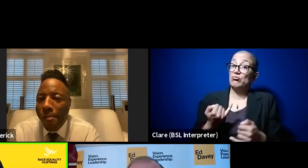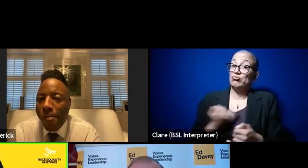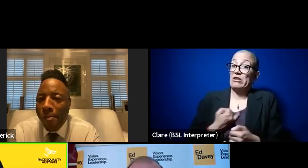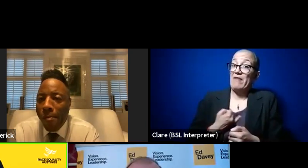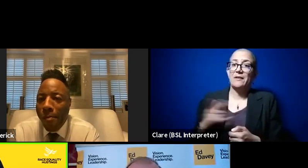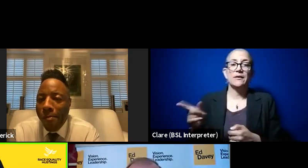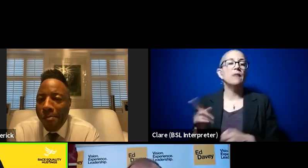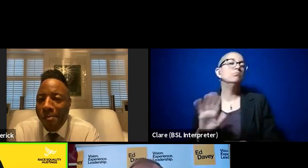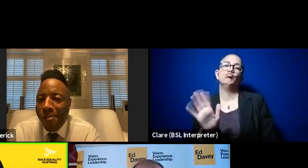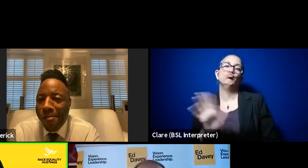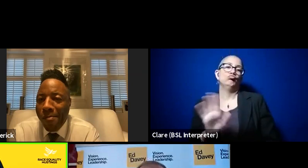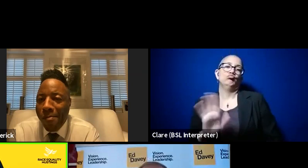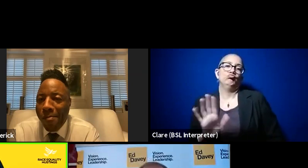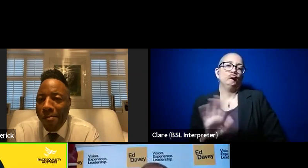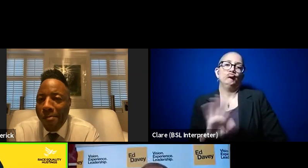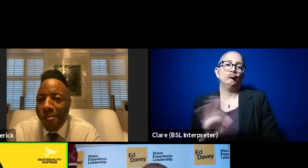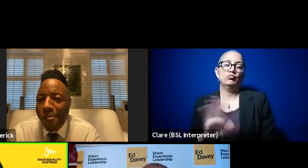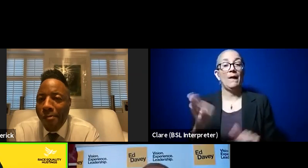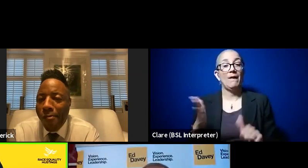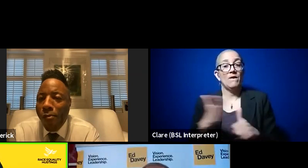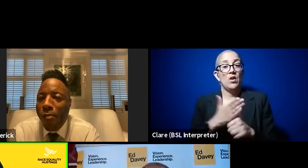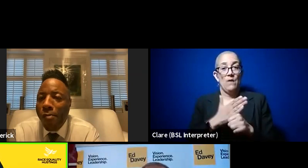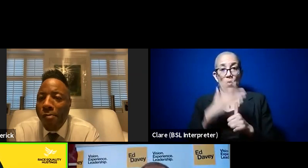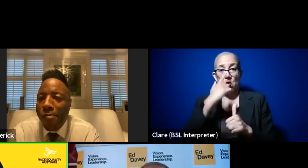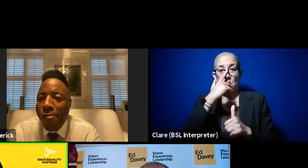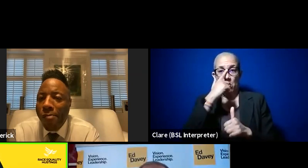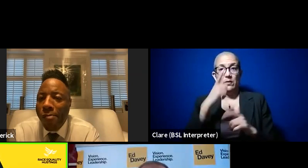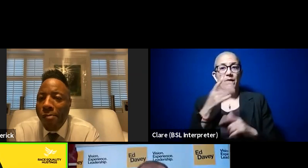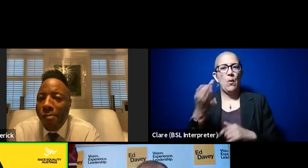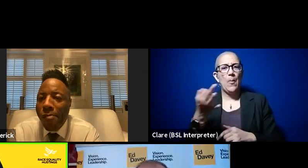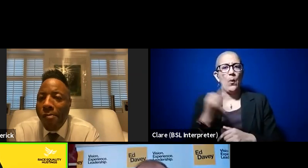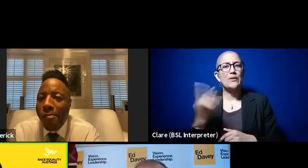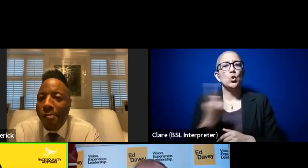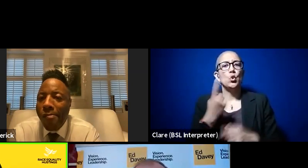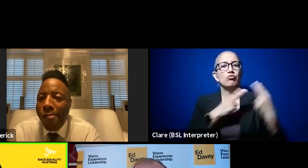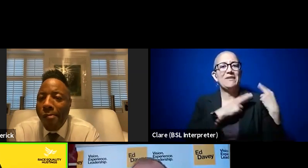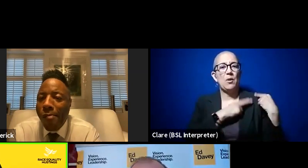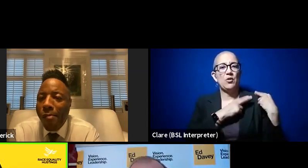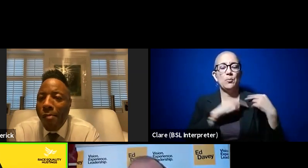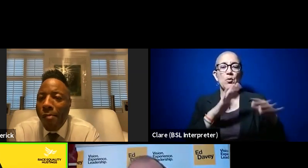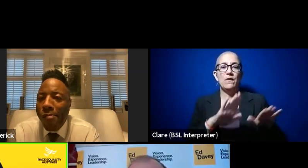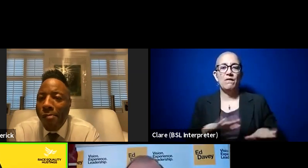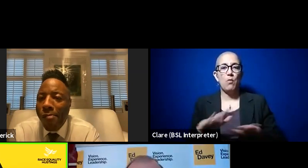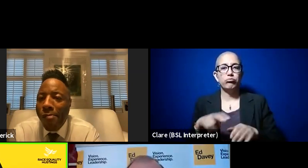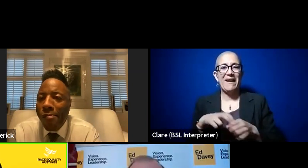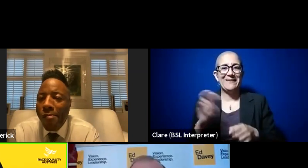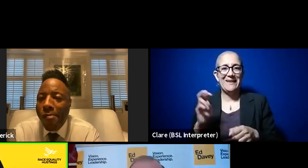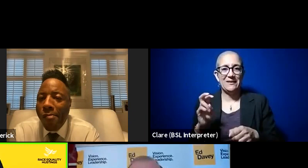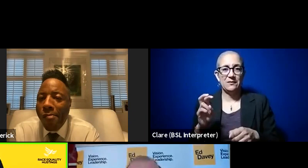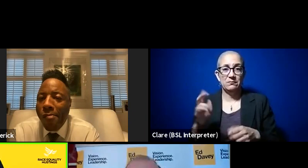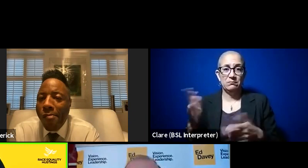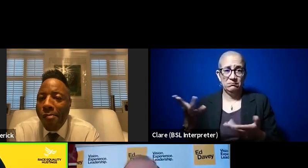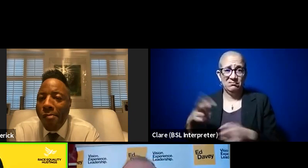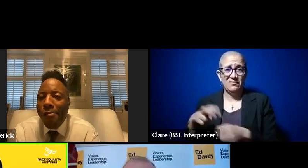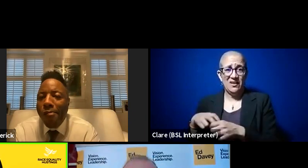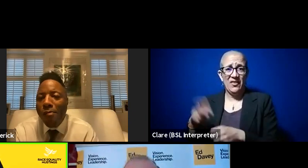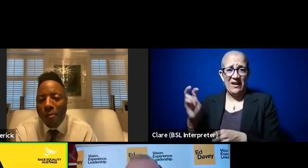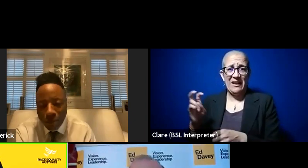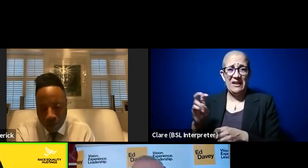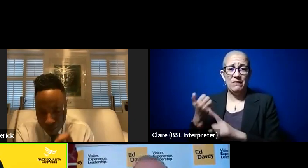one. So first of all, in terms of the question, who is responsible for Brexit? It is the Leave campaign, it is